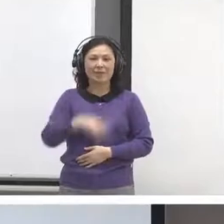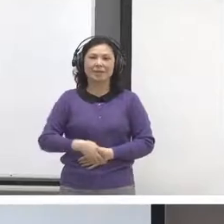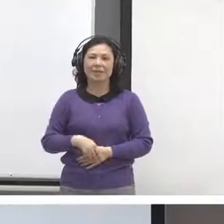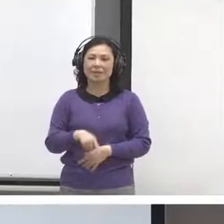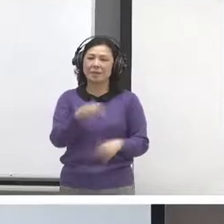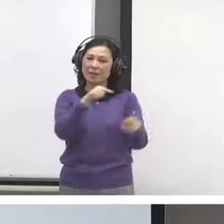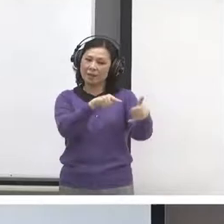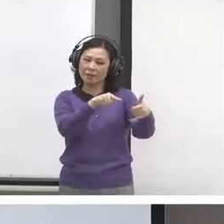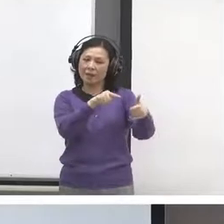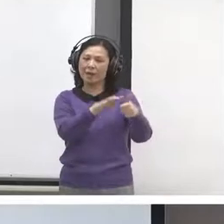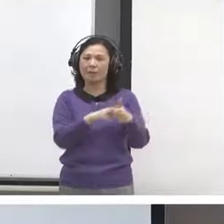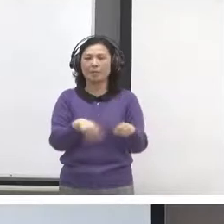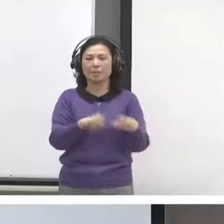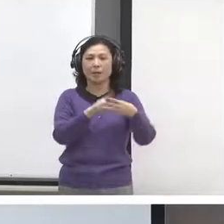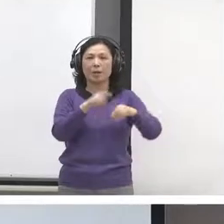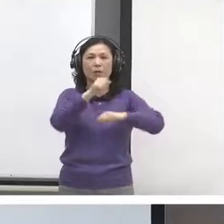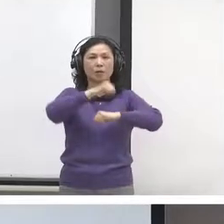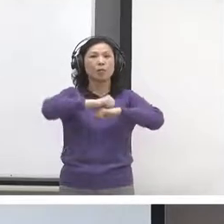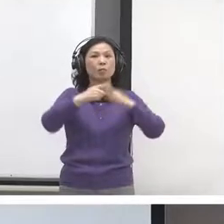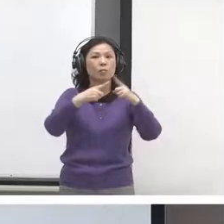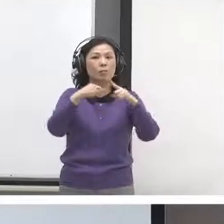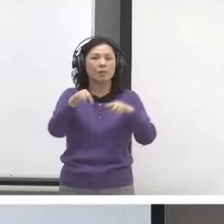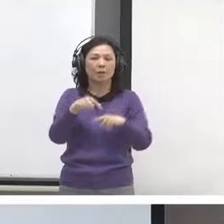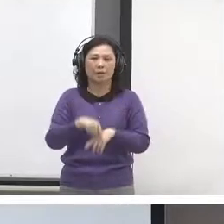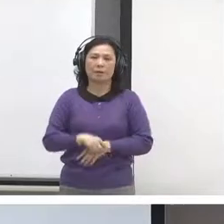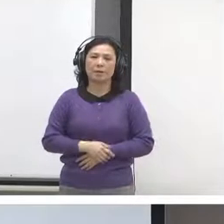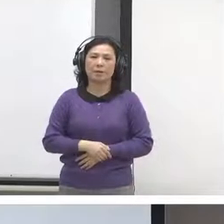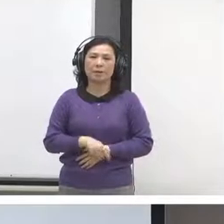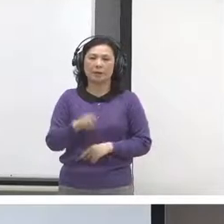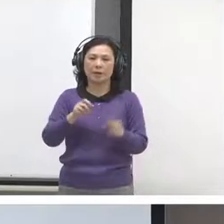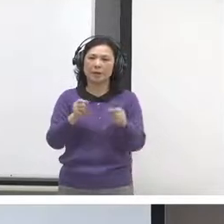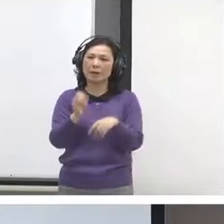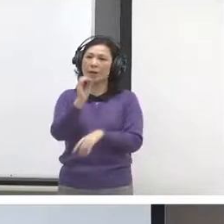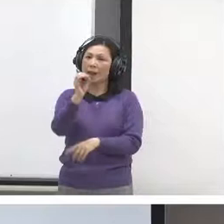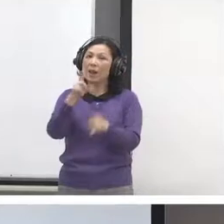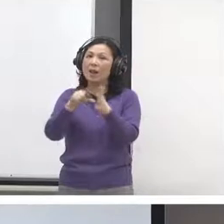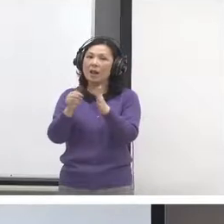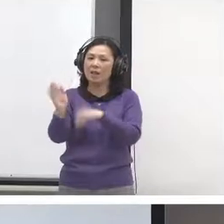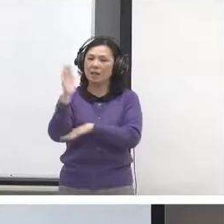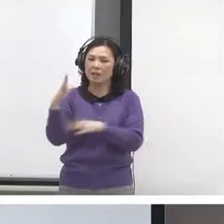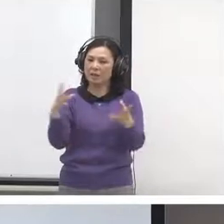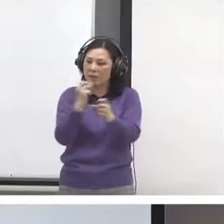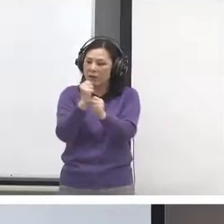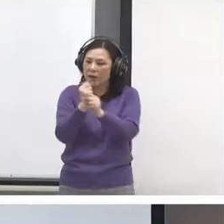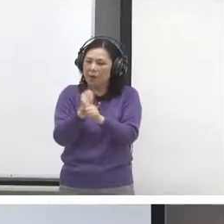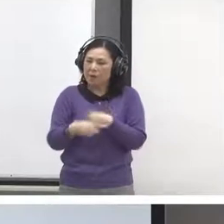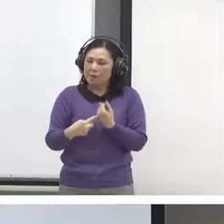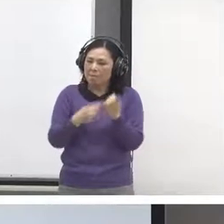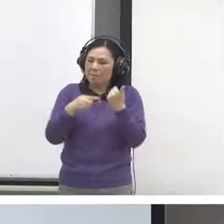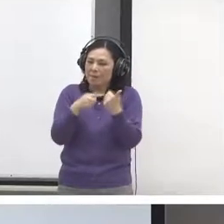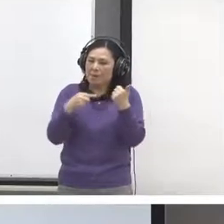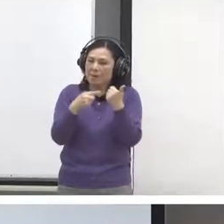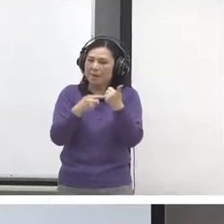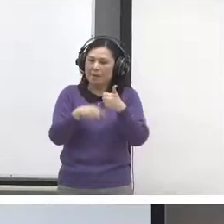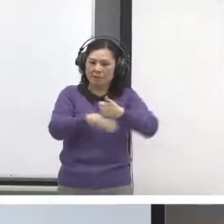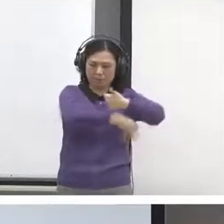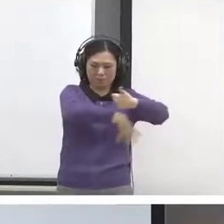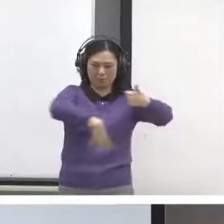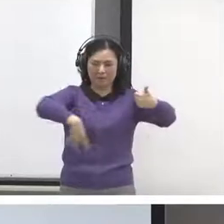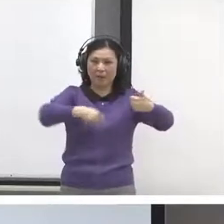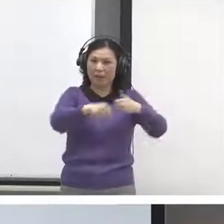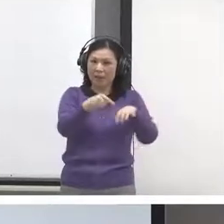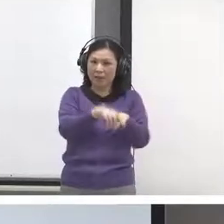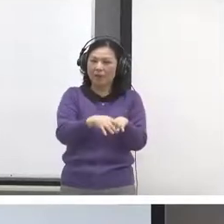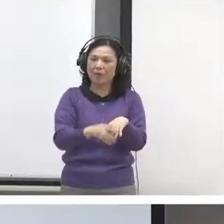GovZero, and his inspirations would find their way into our organization as well. Since then, GovZero celebrities like Audrey Tang